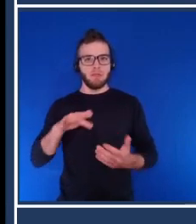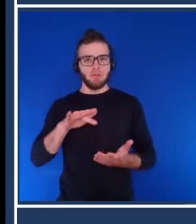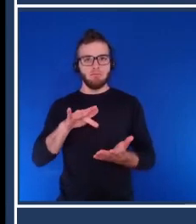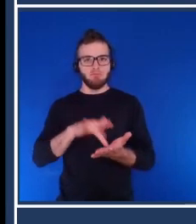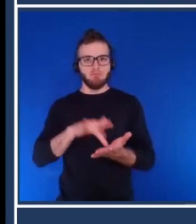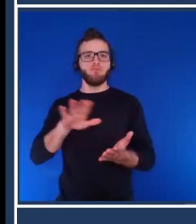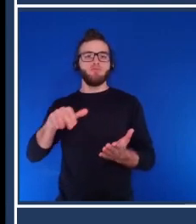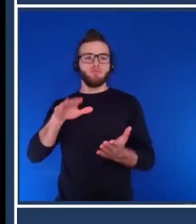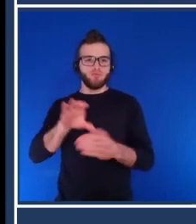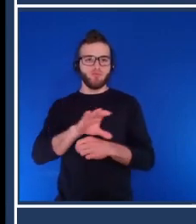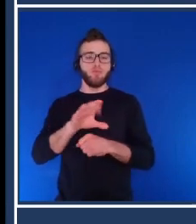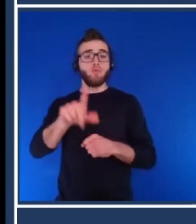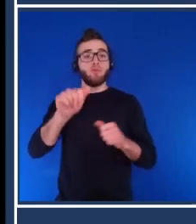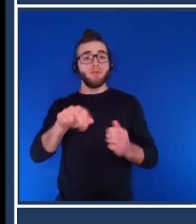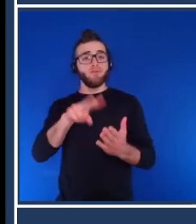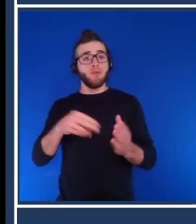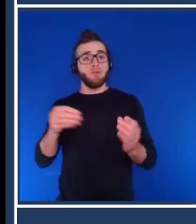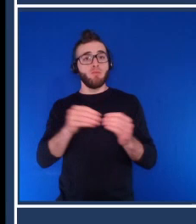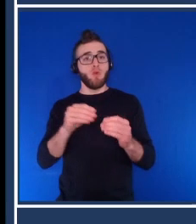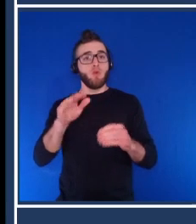our website at